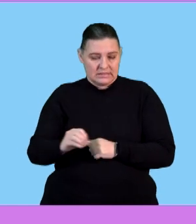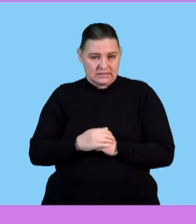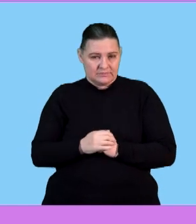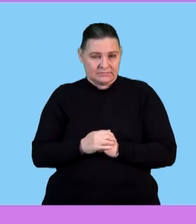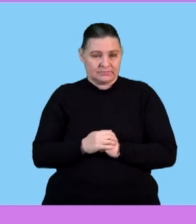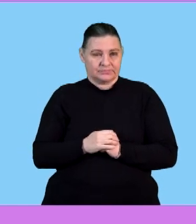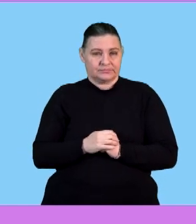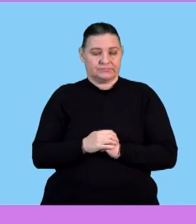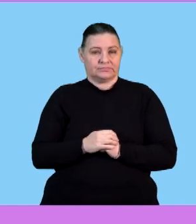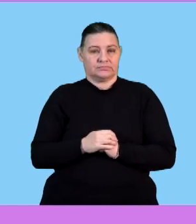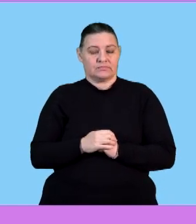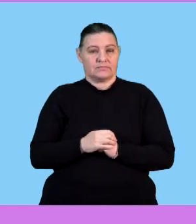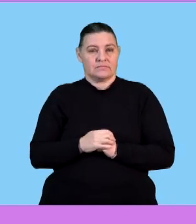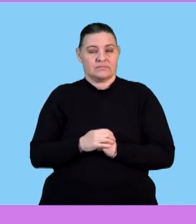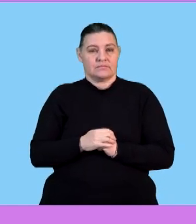7.2%.